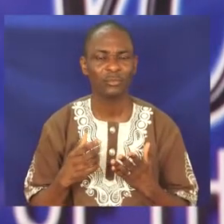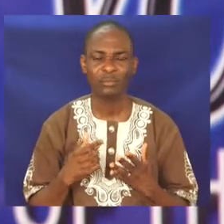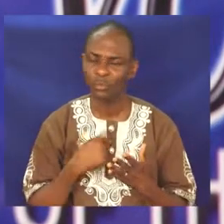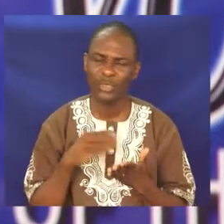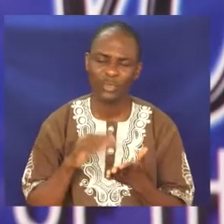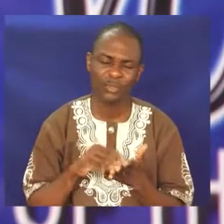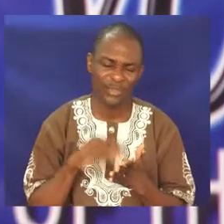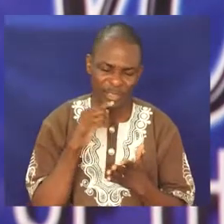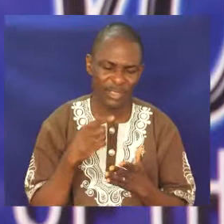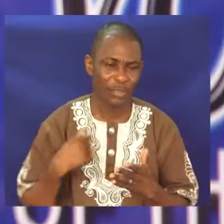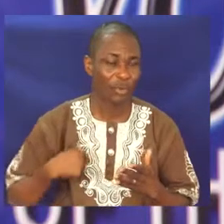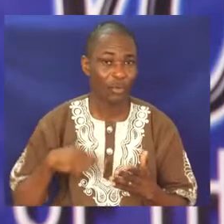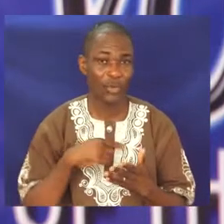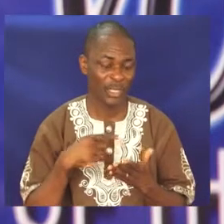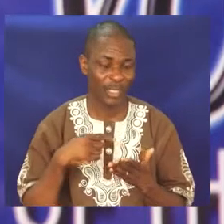ensha da nye fesa